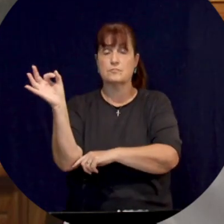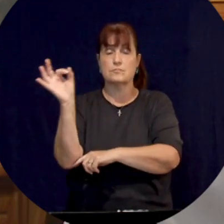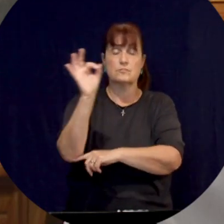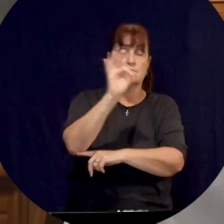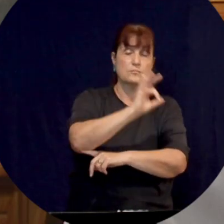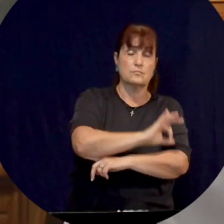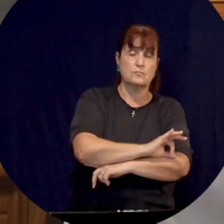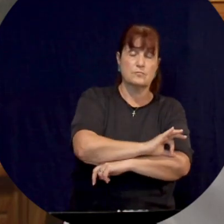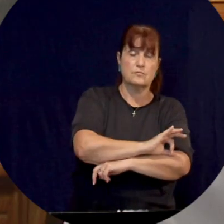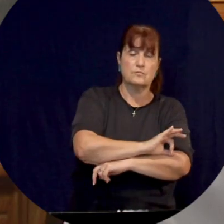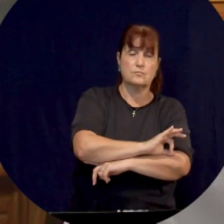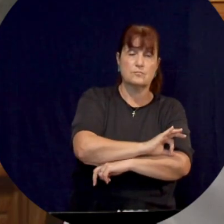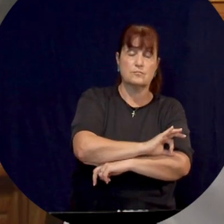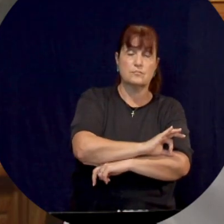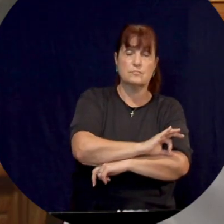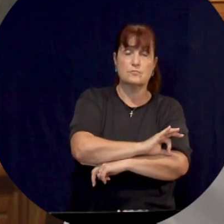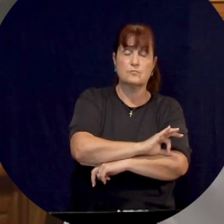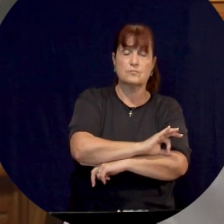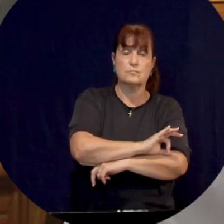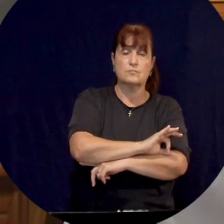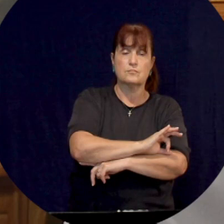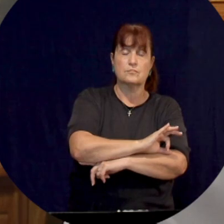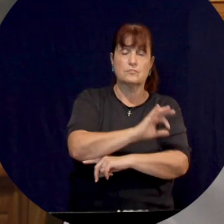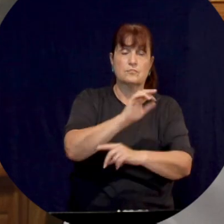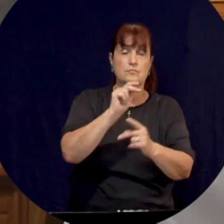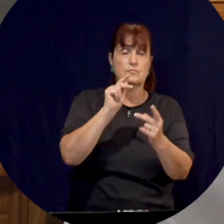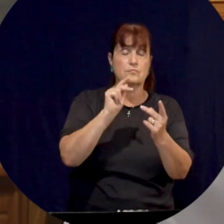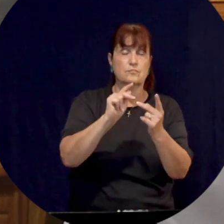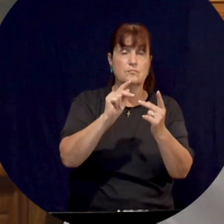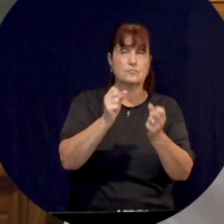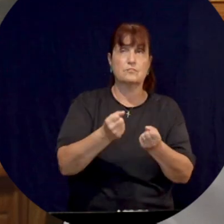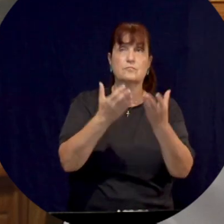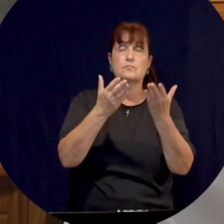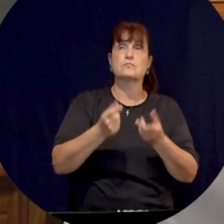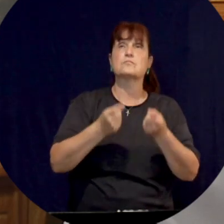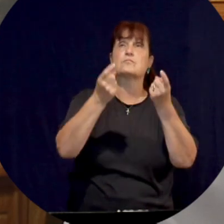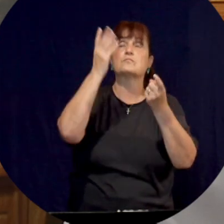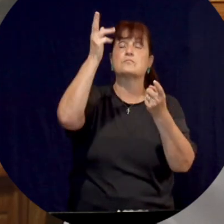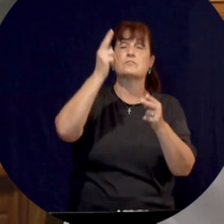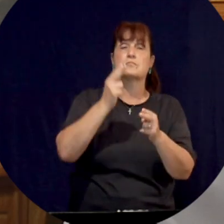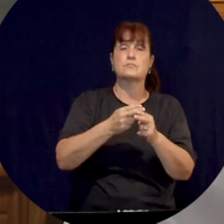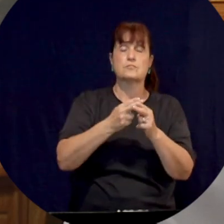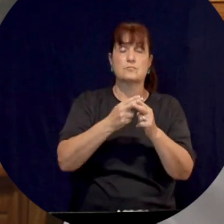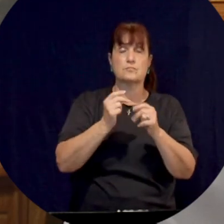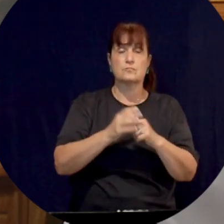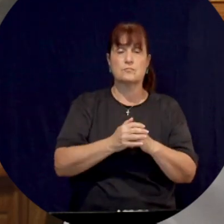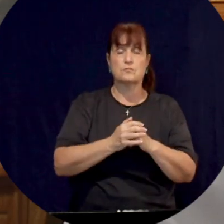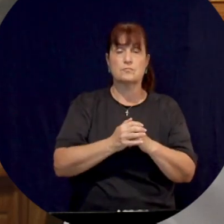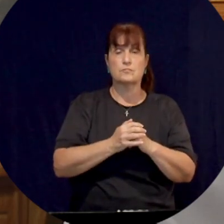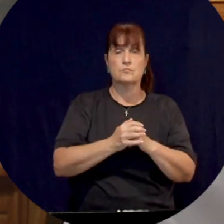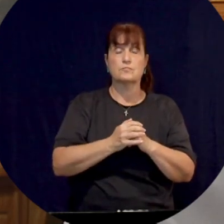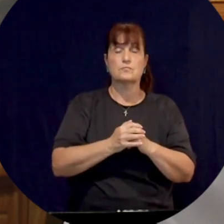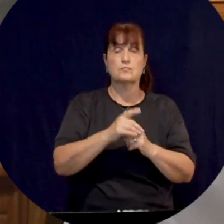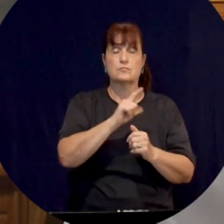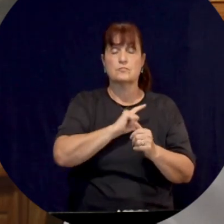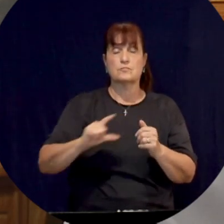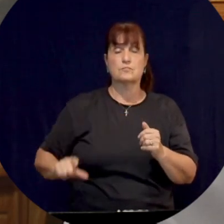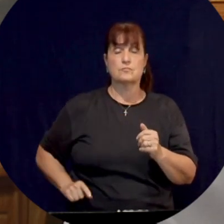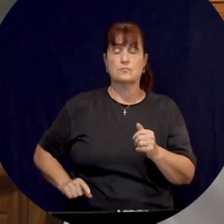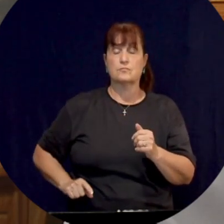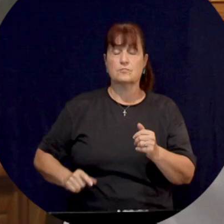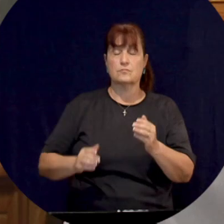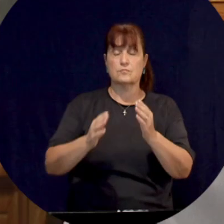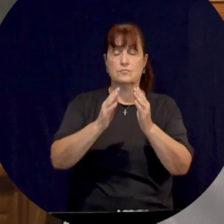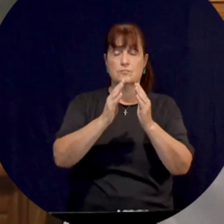its setting, a pure sacrifice may be offered to your name. Therefore, O Lord, we humbly implore